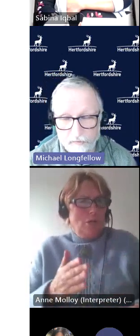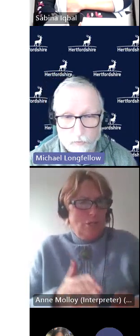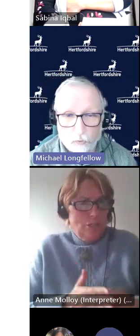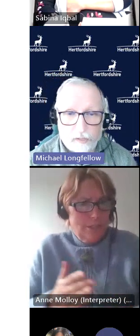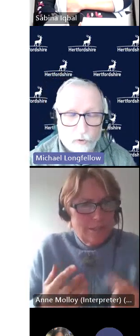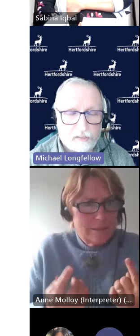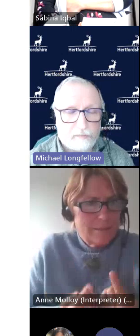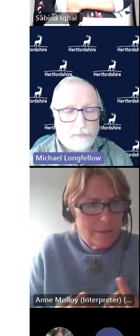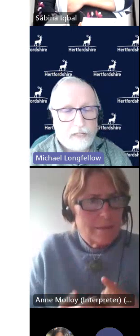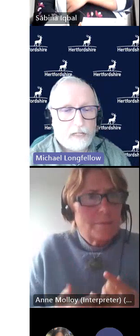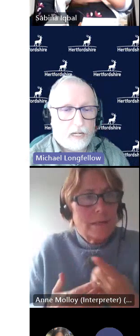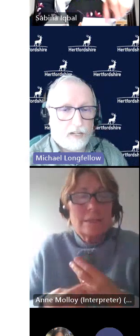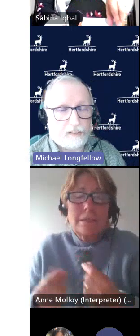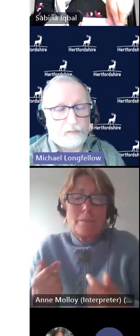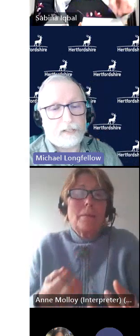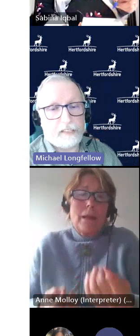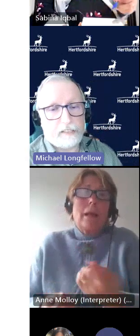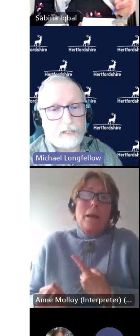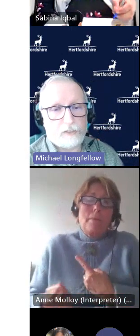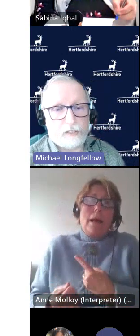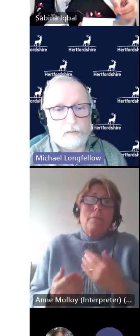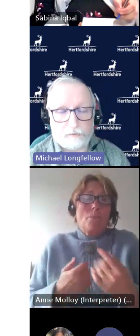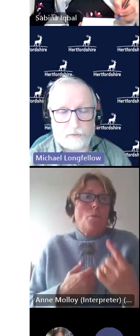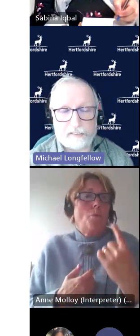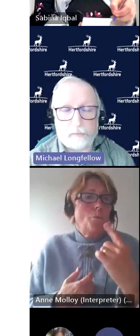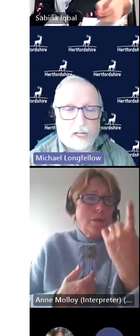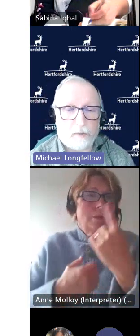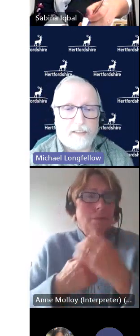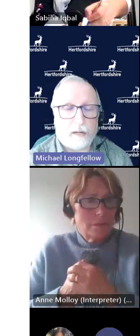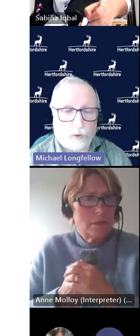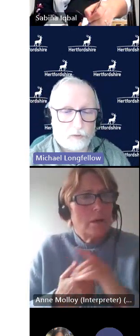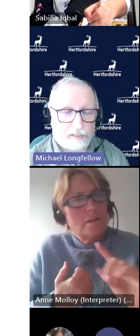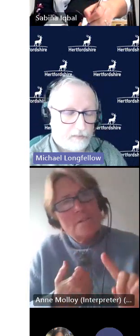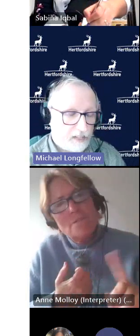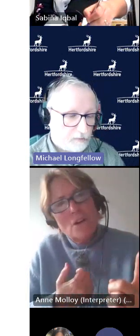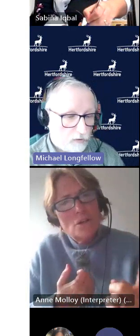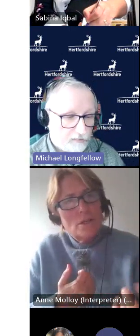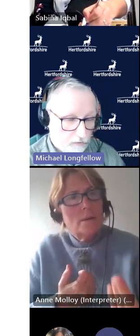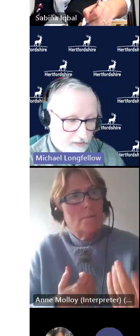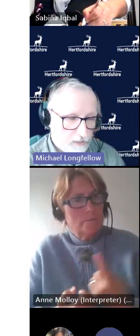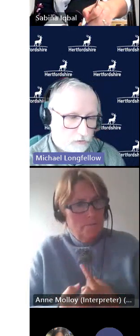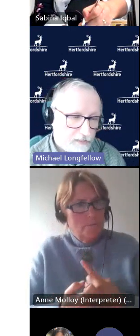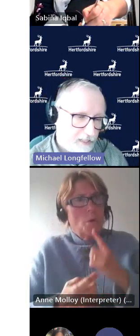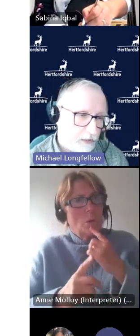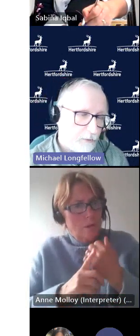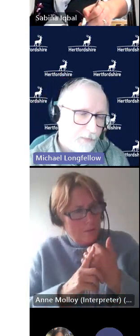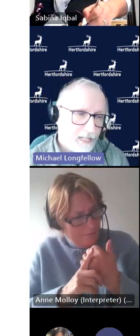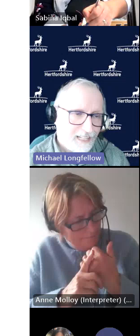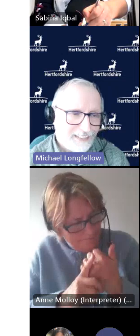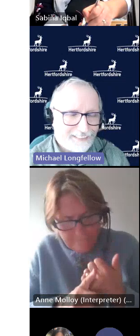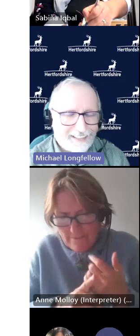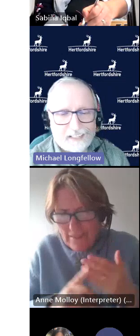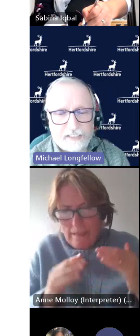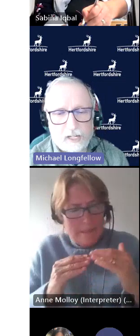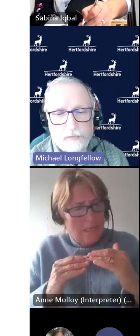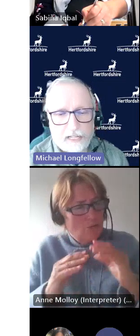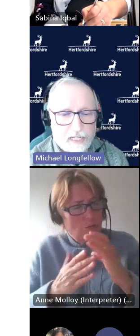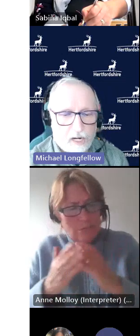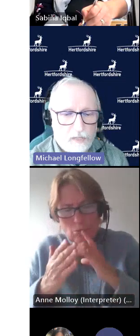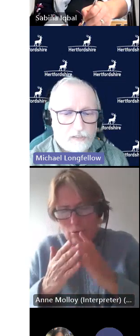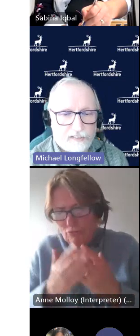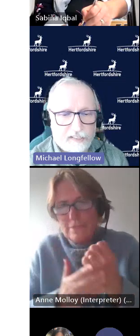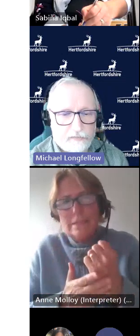people that use it more than once. So the first intervention, first time they come in, they will receive their support as long as they meet the criteria. The second